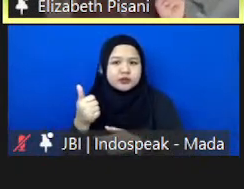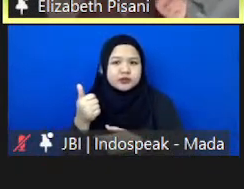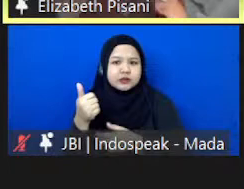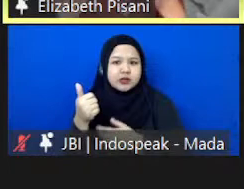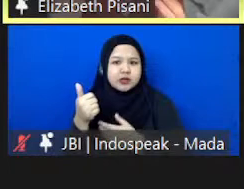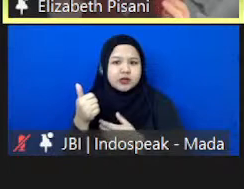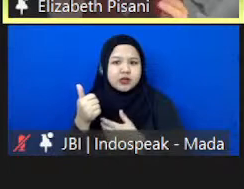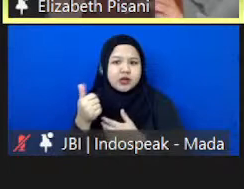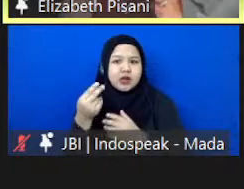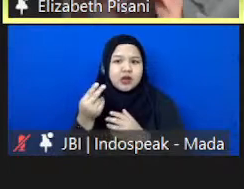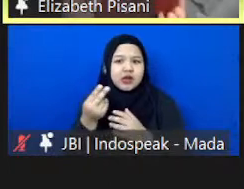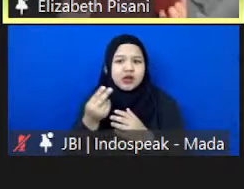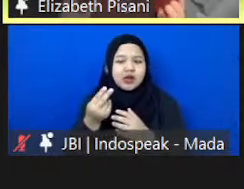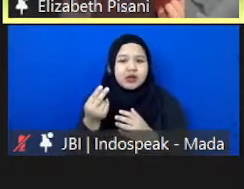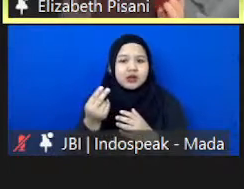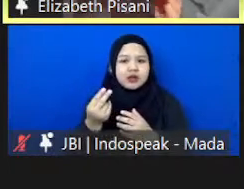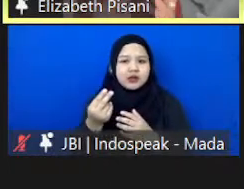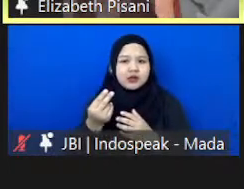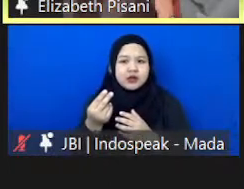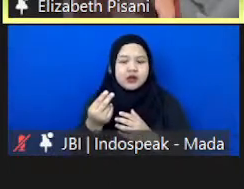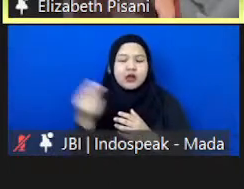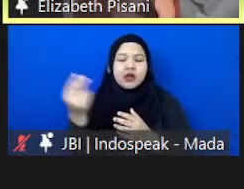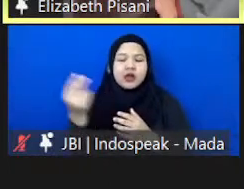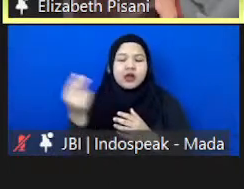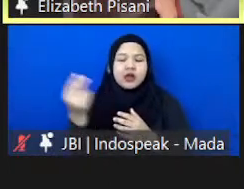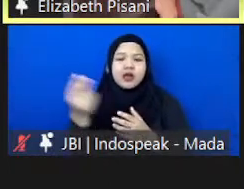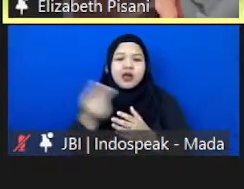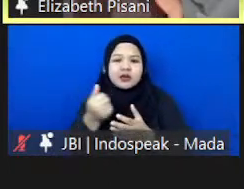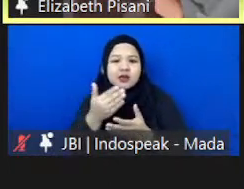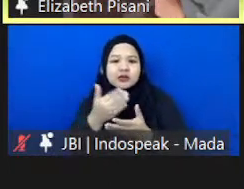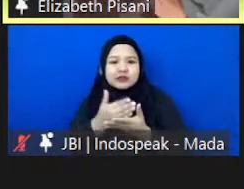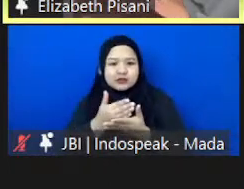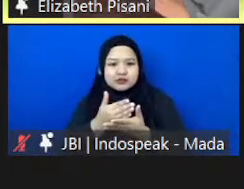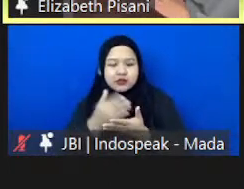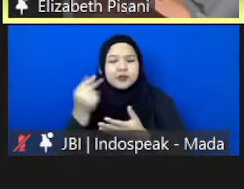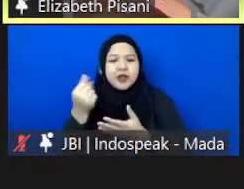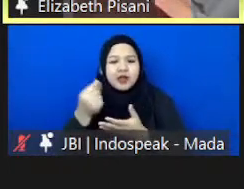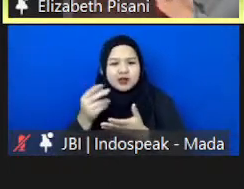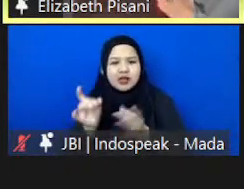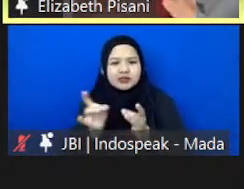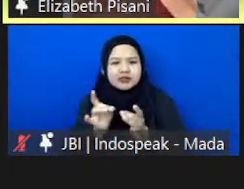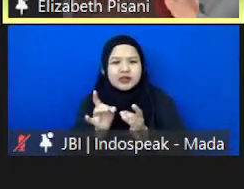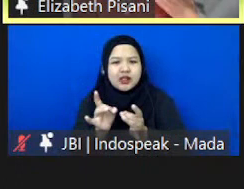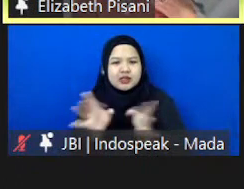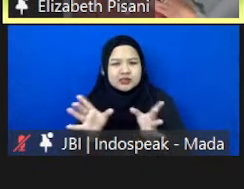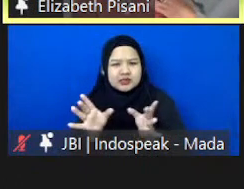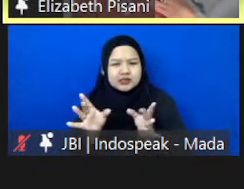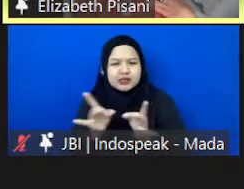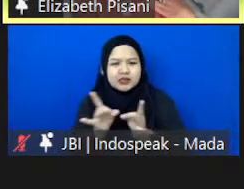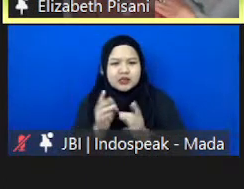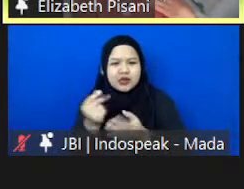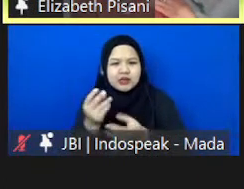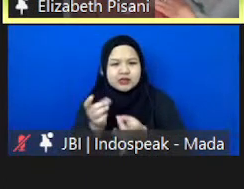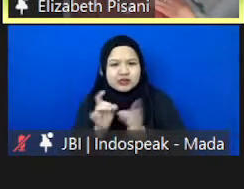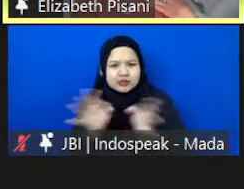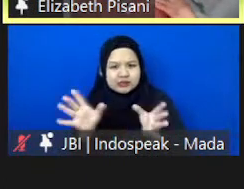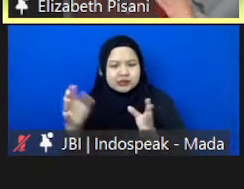price is being picked up by other actors in the market, the distributors and the dispensers, usually